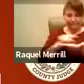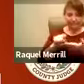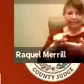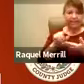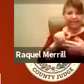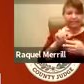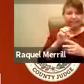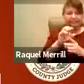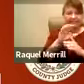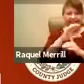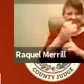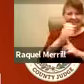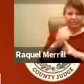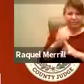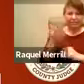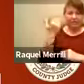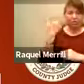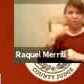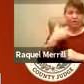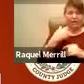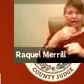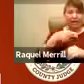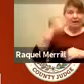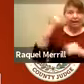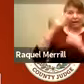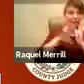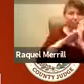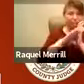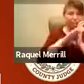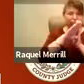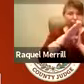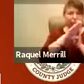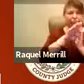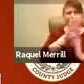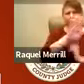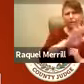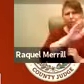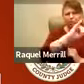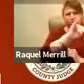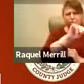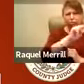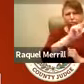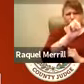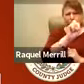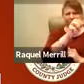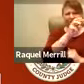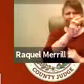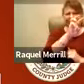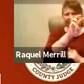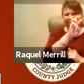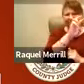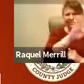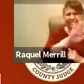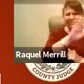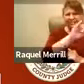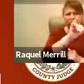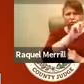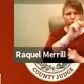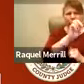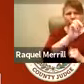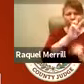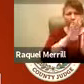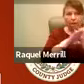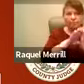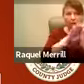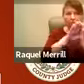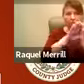can see, we had a very high escalation starting pretty much around that June the 6th area. It just kept going up and